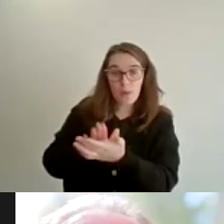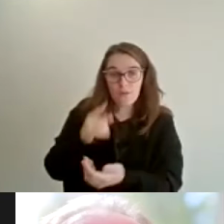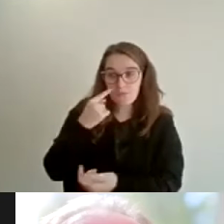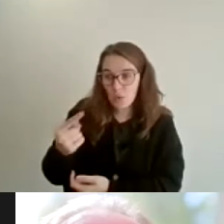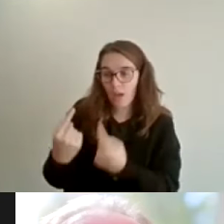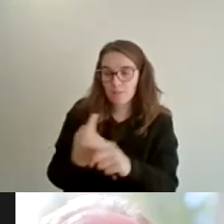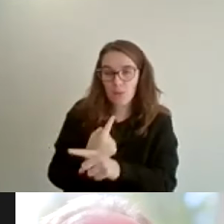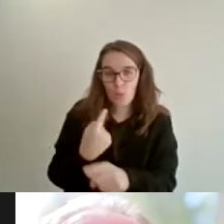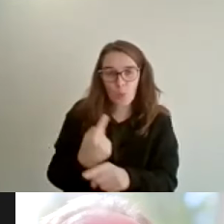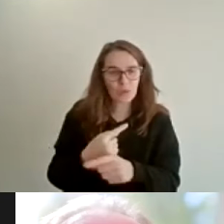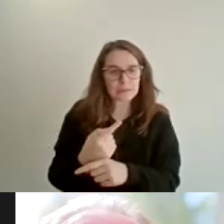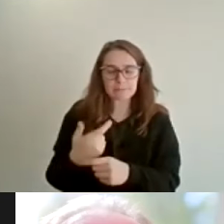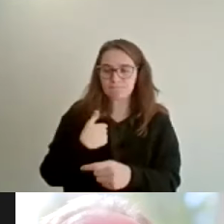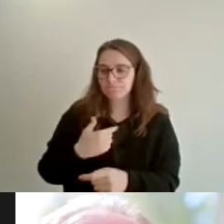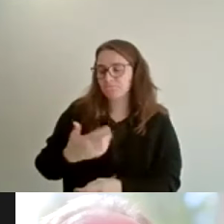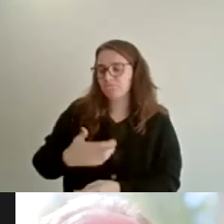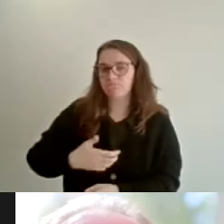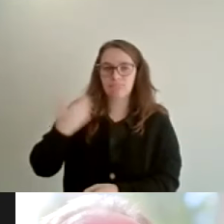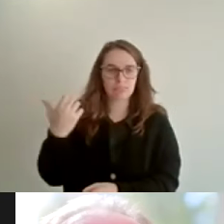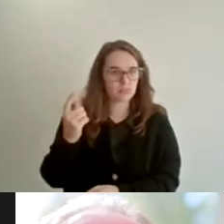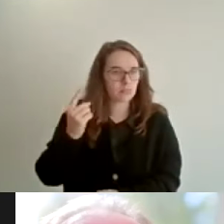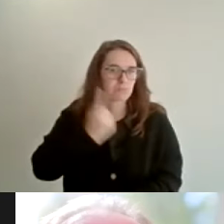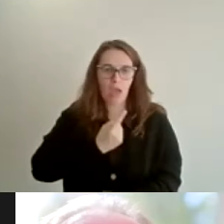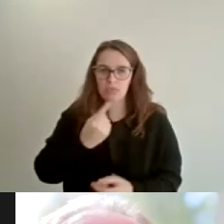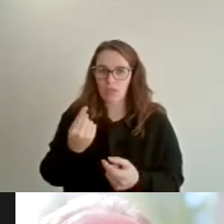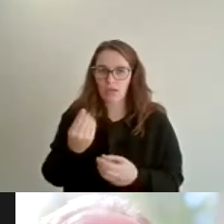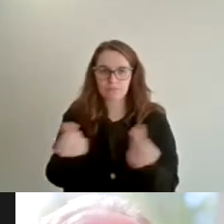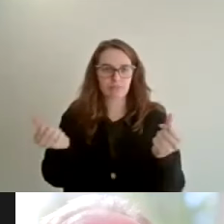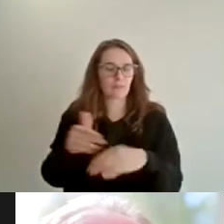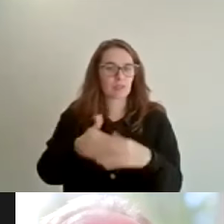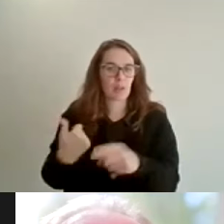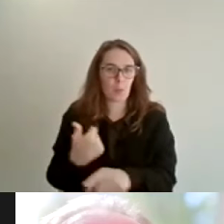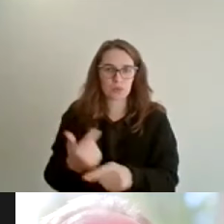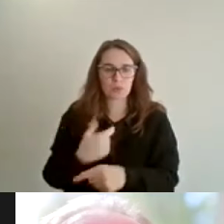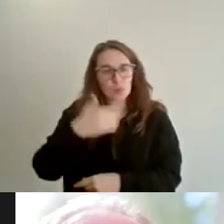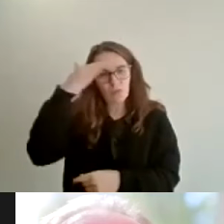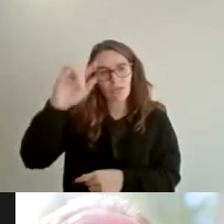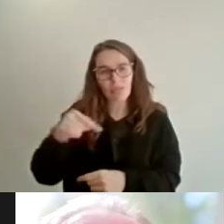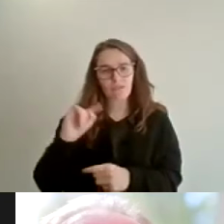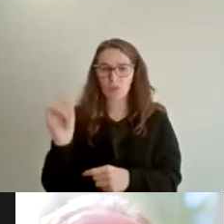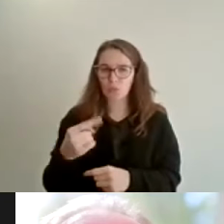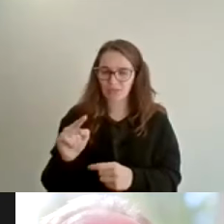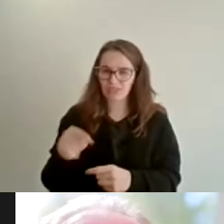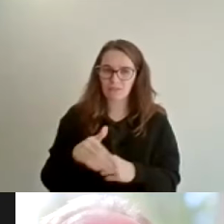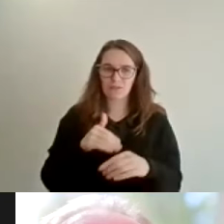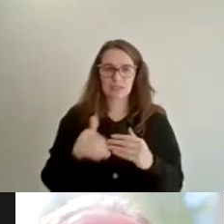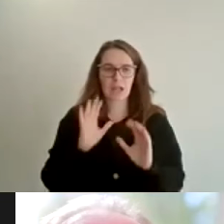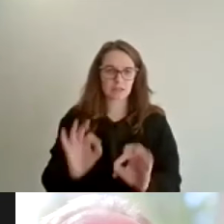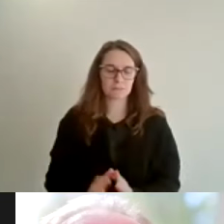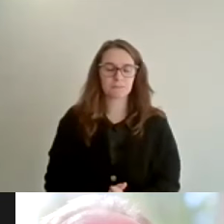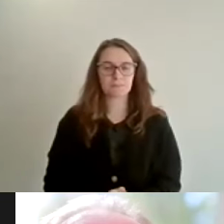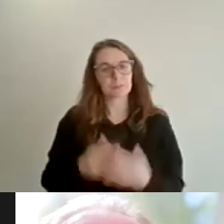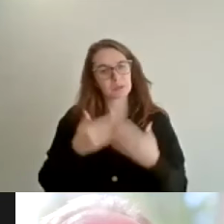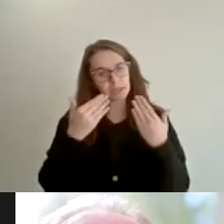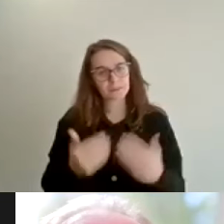to react and act directly, and that's, I think, it will help to some extent. Thank you.